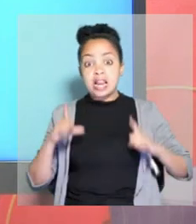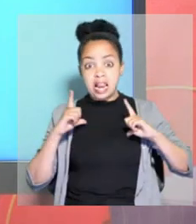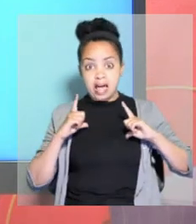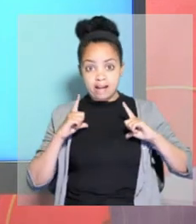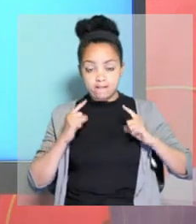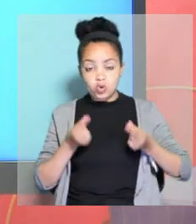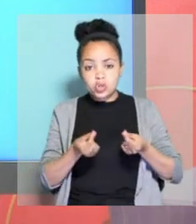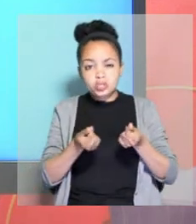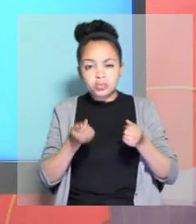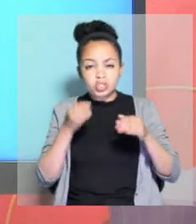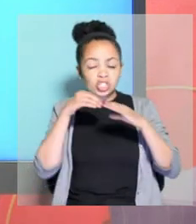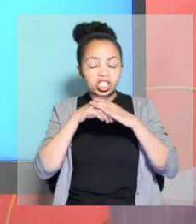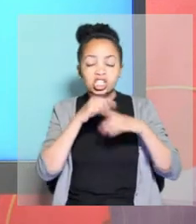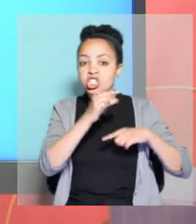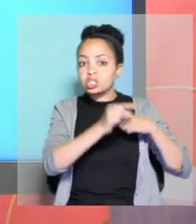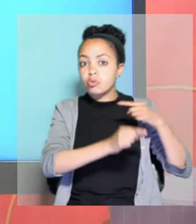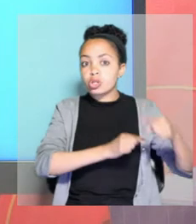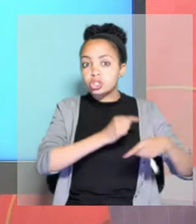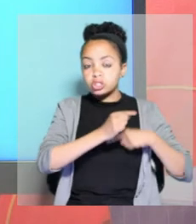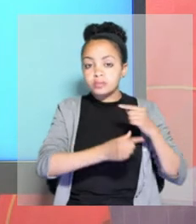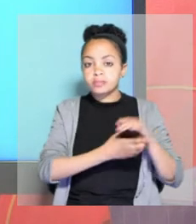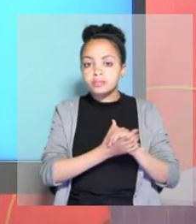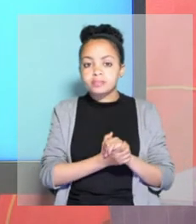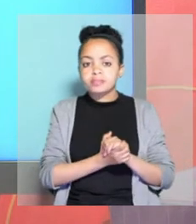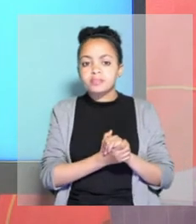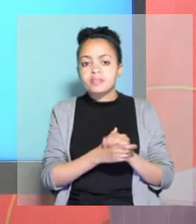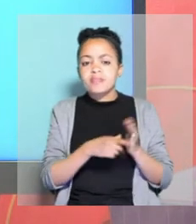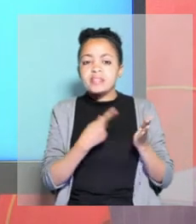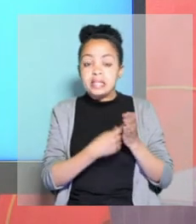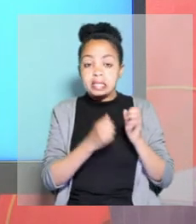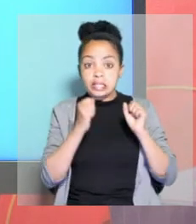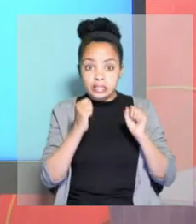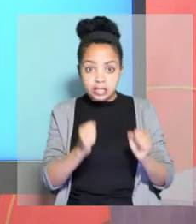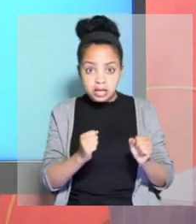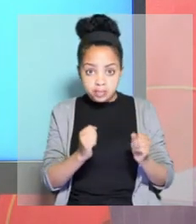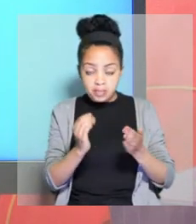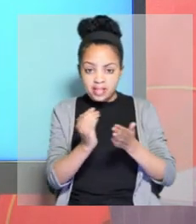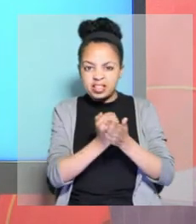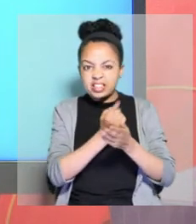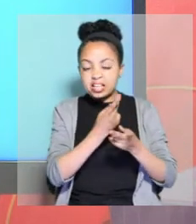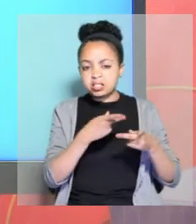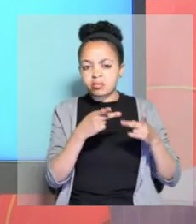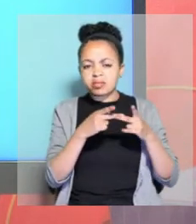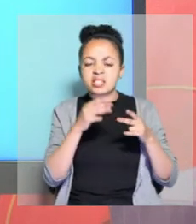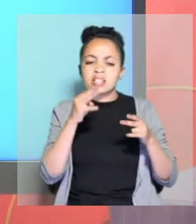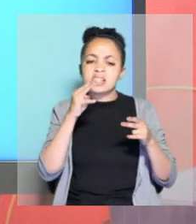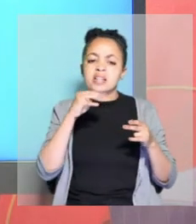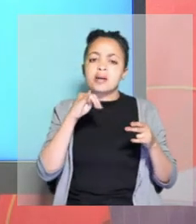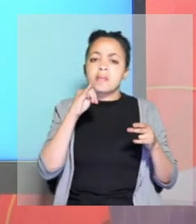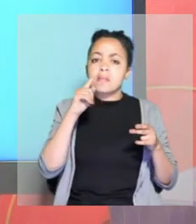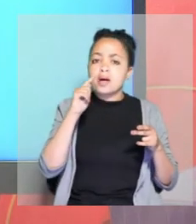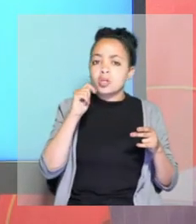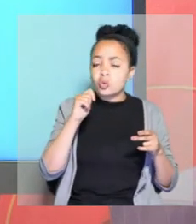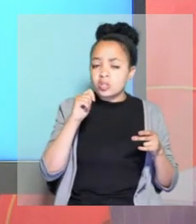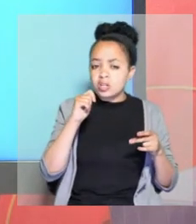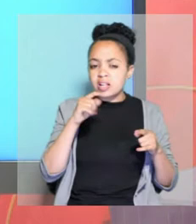species of regeneration this can be carried out methodically